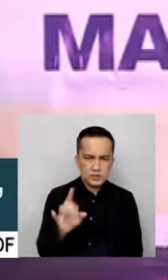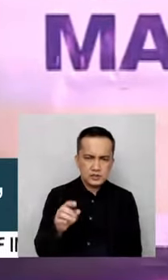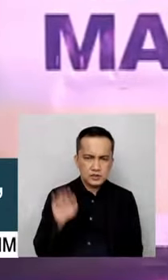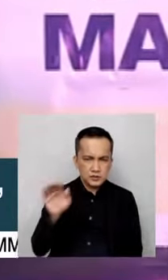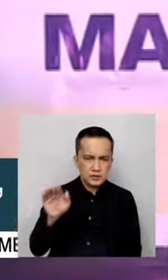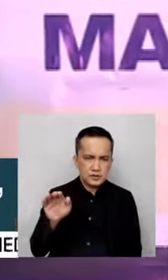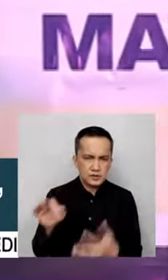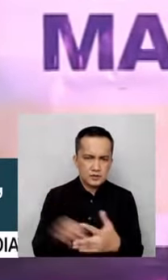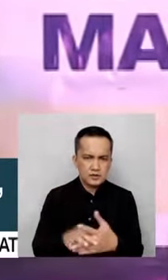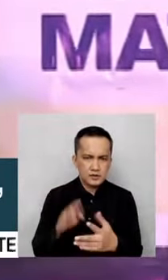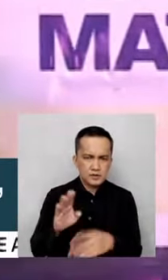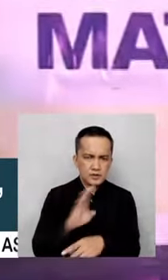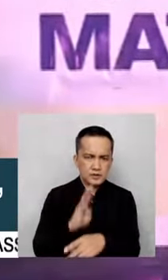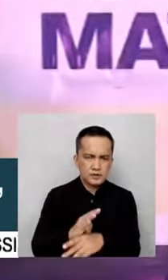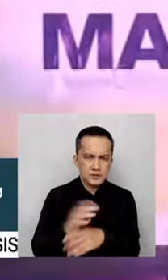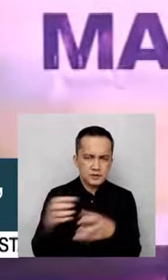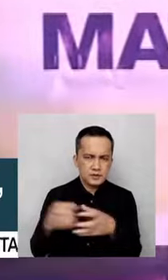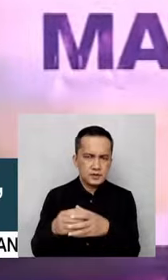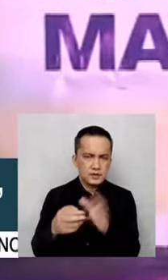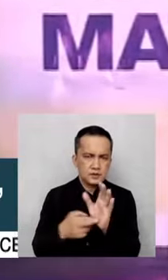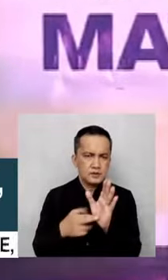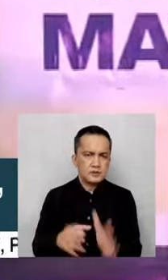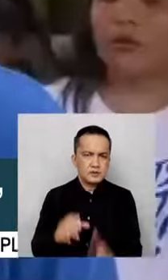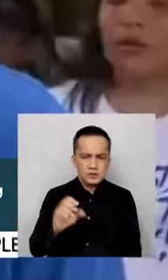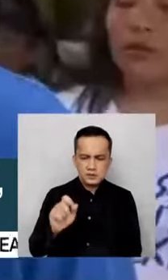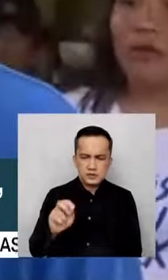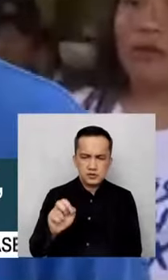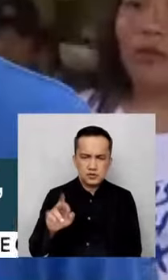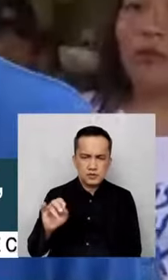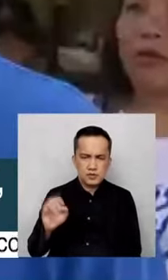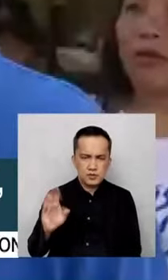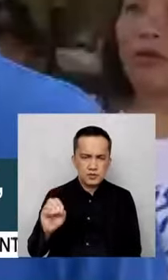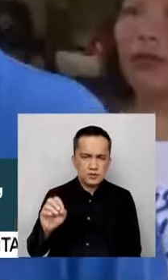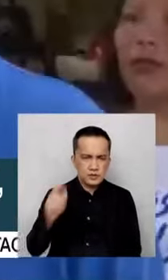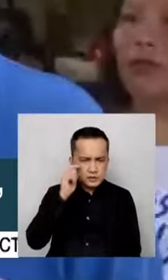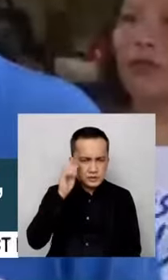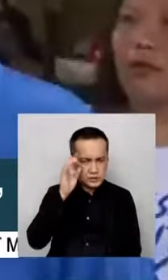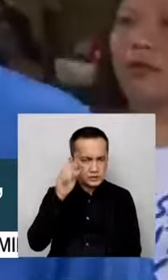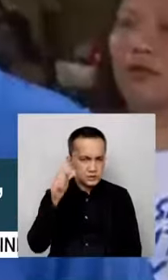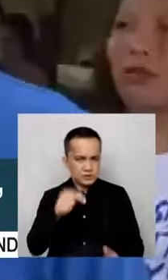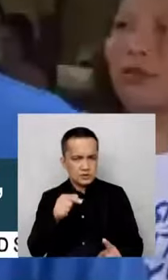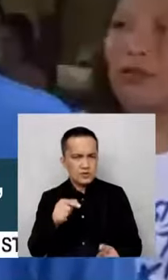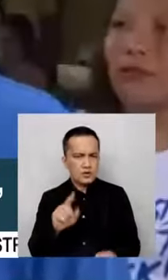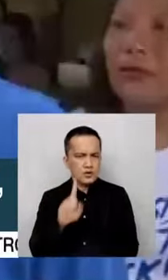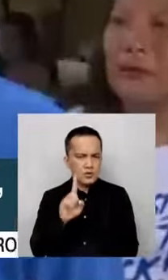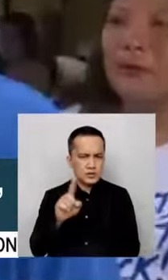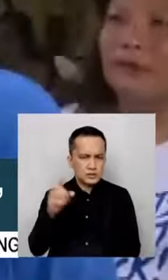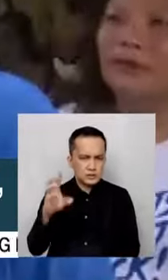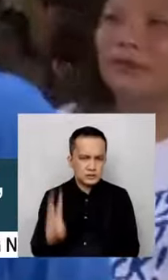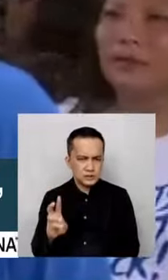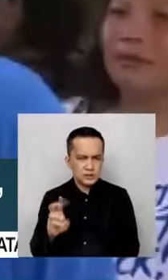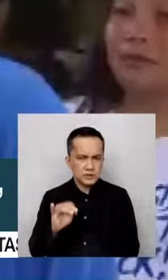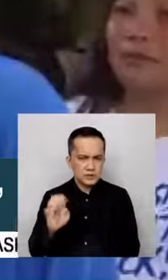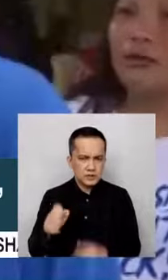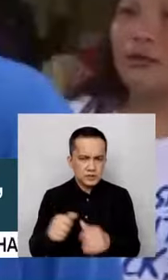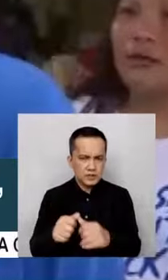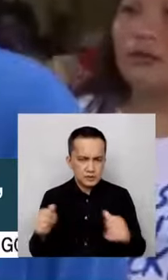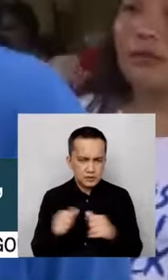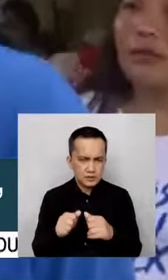former Bayan Muna Party List representatives Satur Ocampo and Teddy Casino. They pointed out over one-sixth of the maritime area covered by the